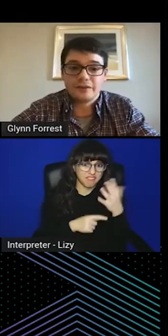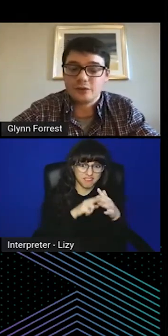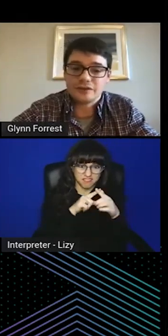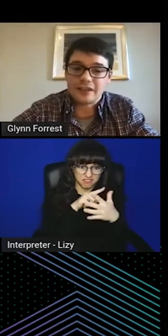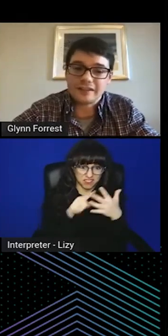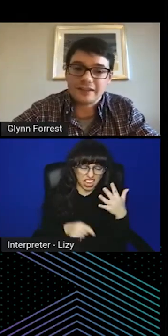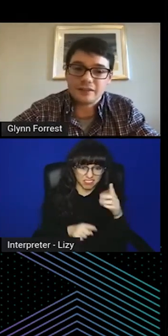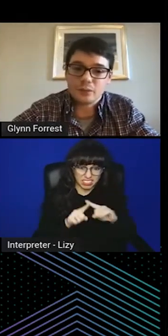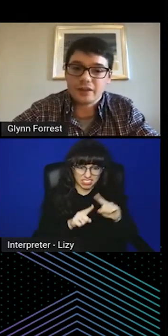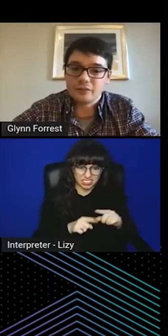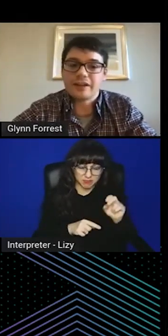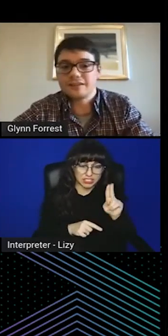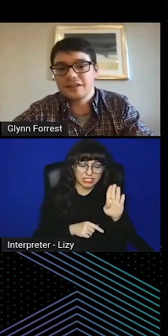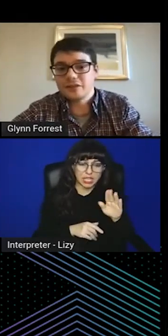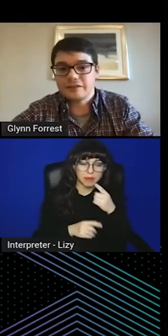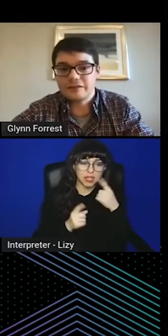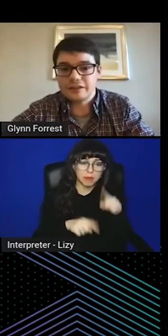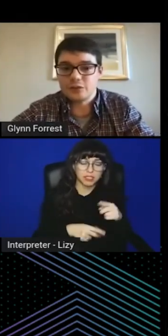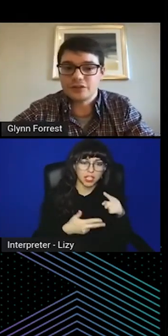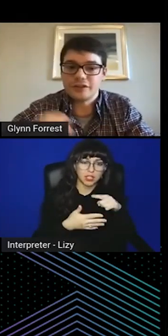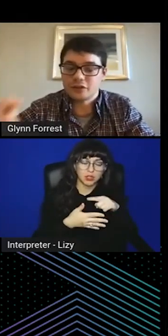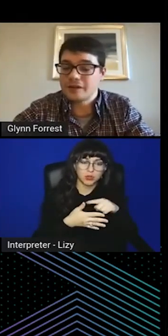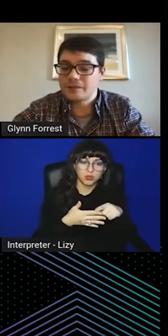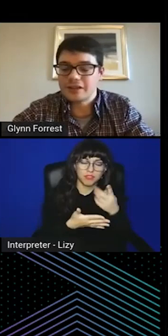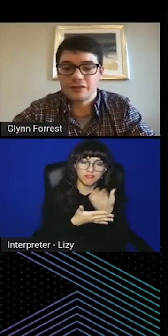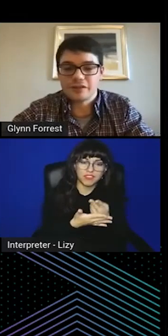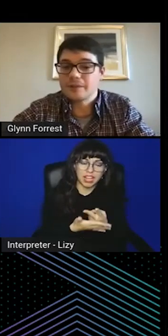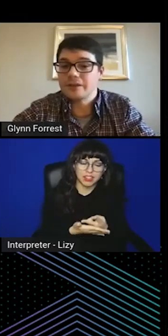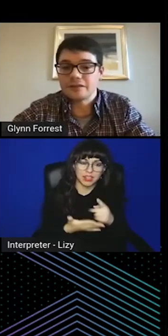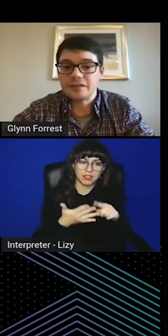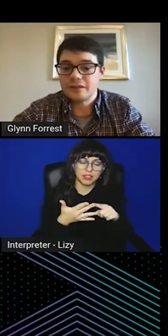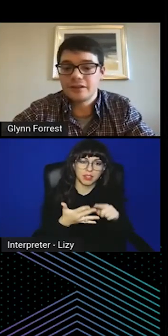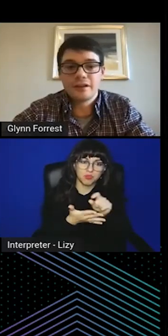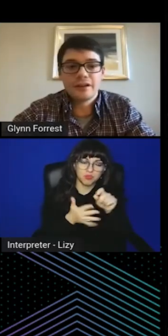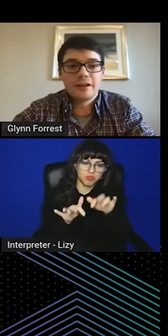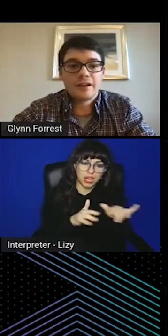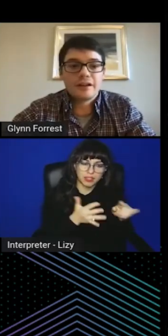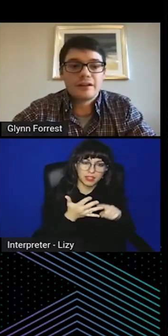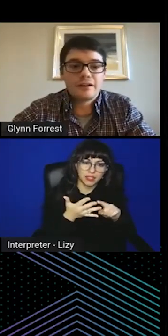We have 2 to validate, 1 to write a secret, and 2 to describe secret schemas.